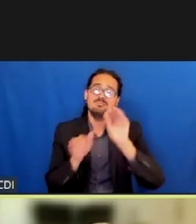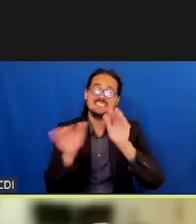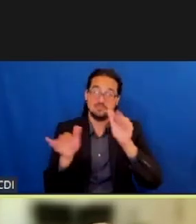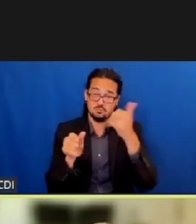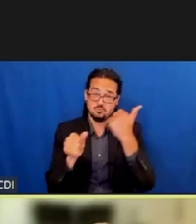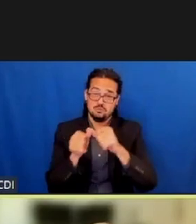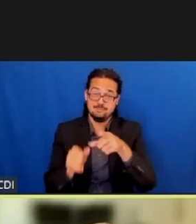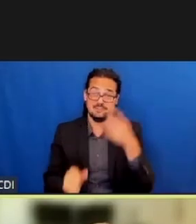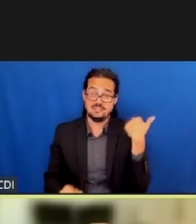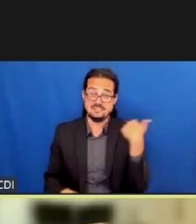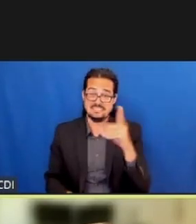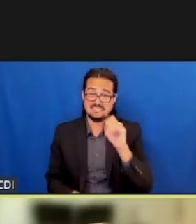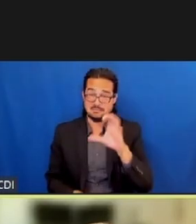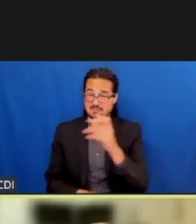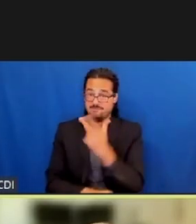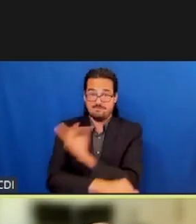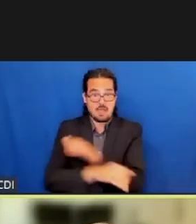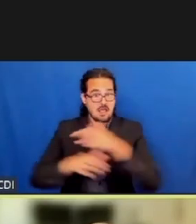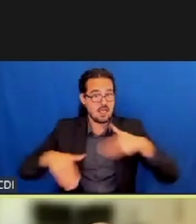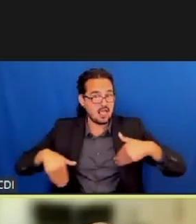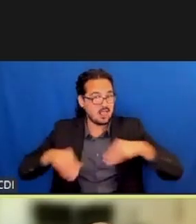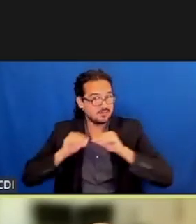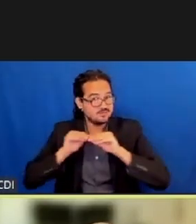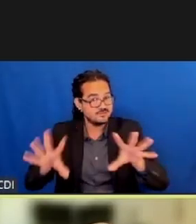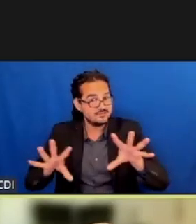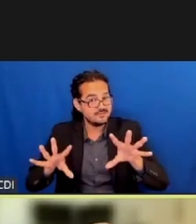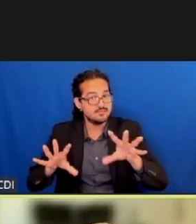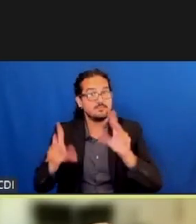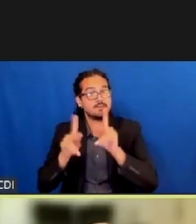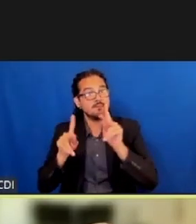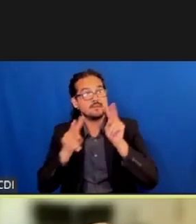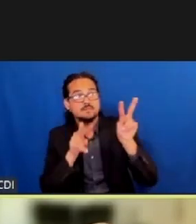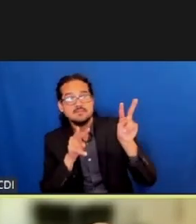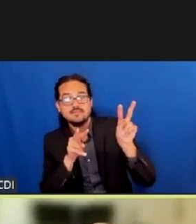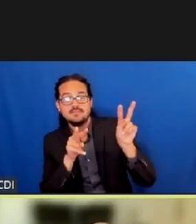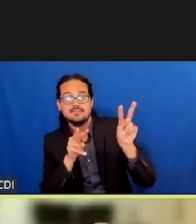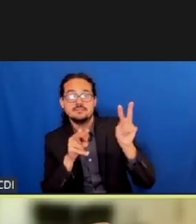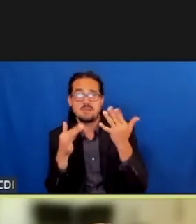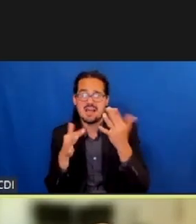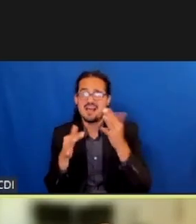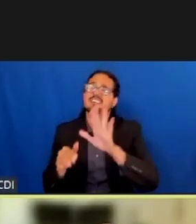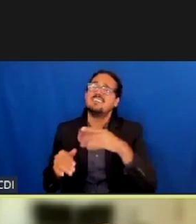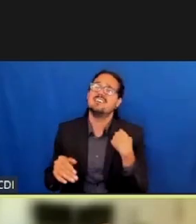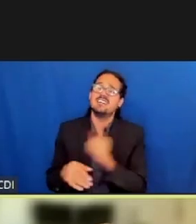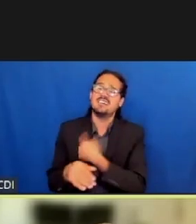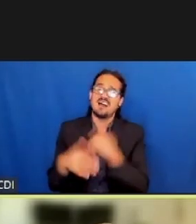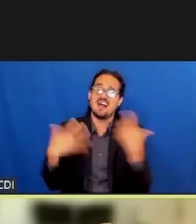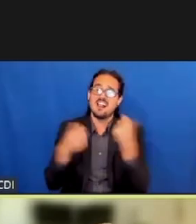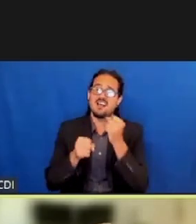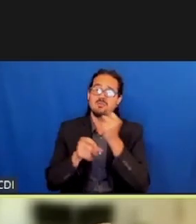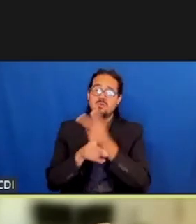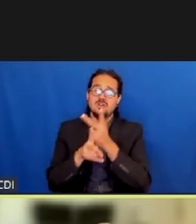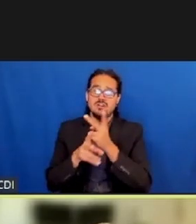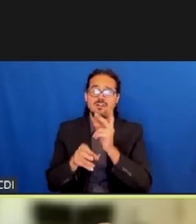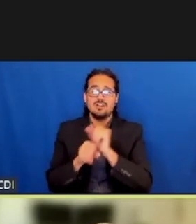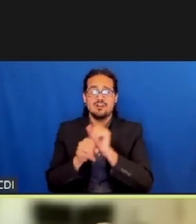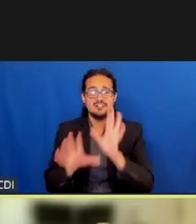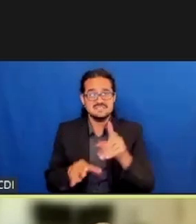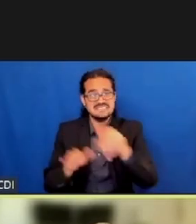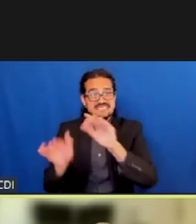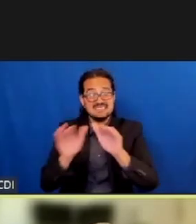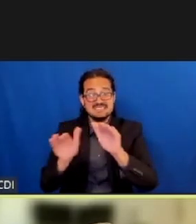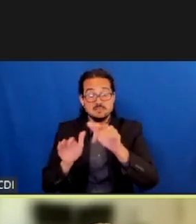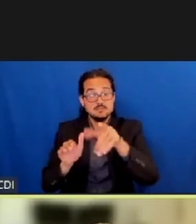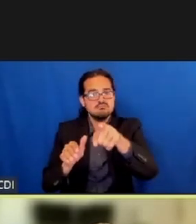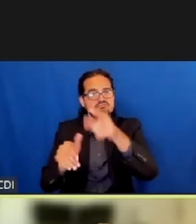take hold. And you really did. You really turned the tide on this, and I can't tell you how much gratitude we all have to you for